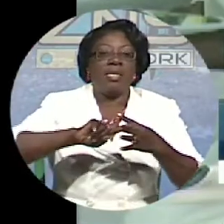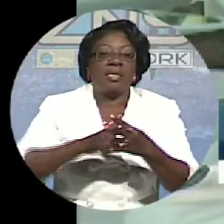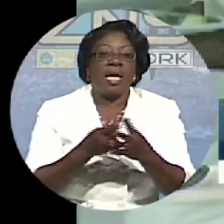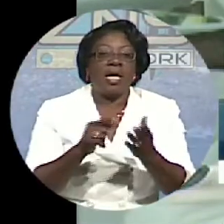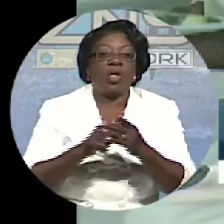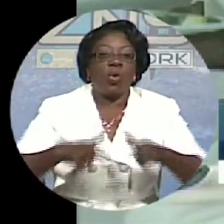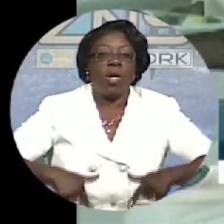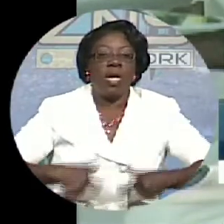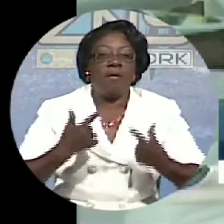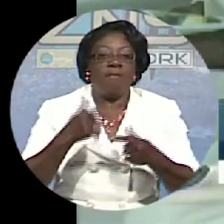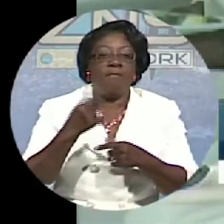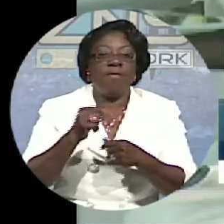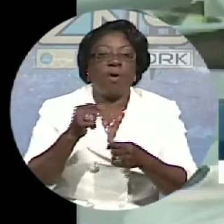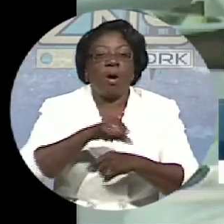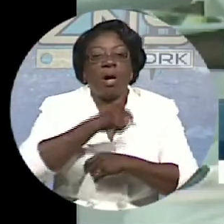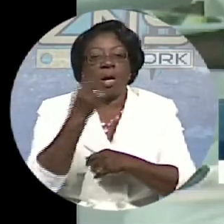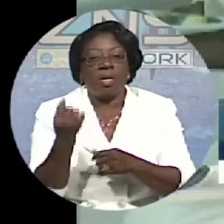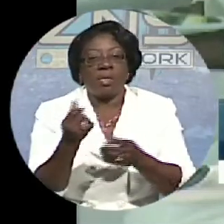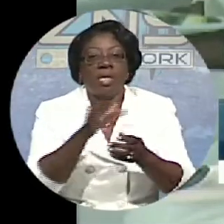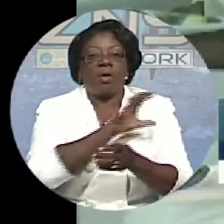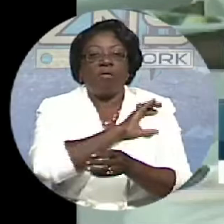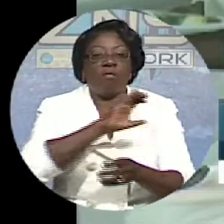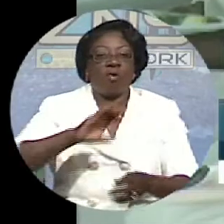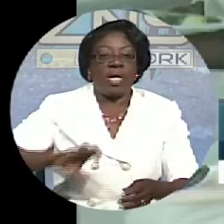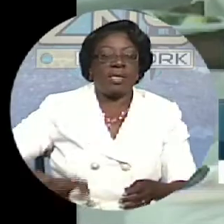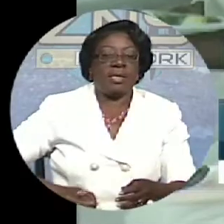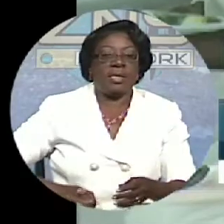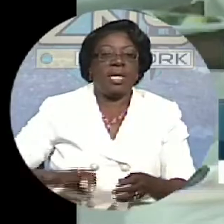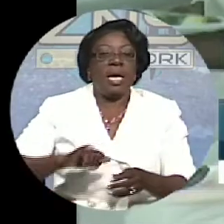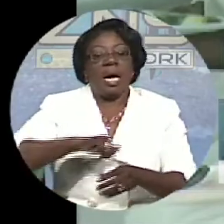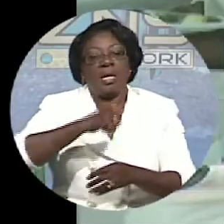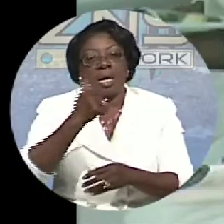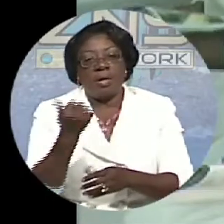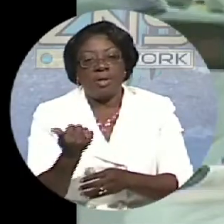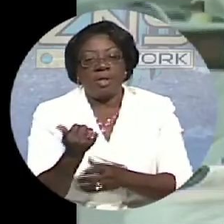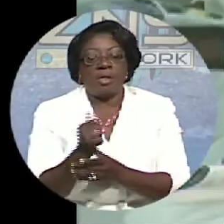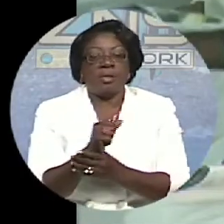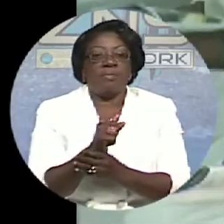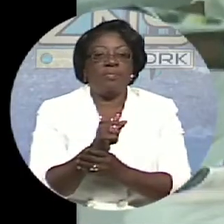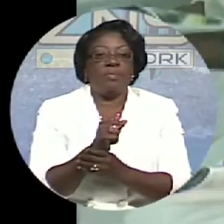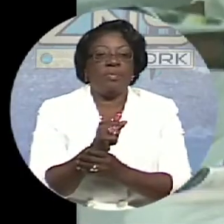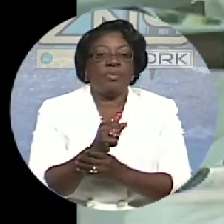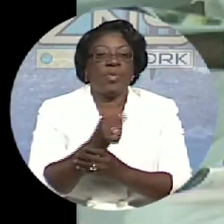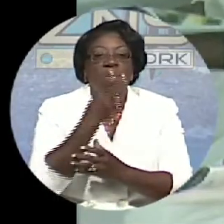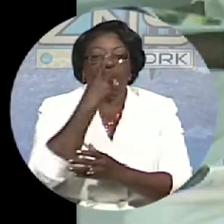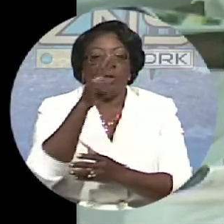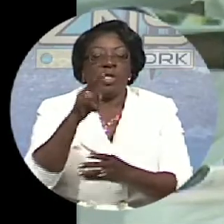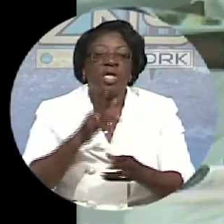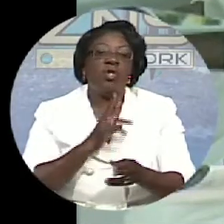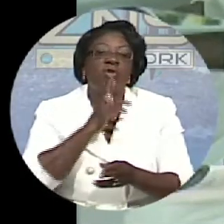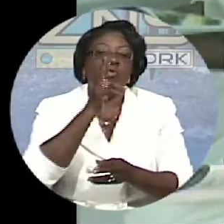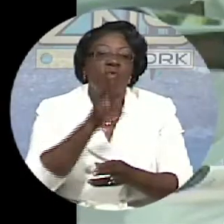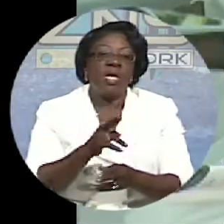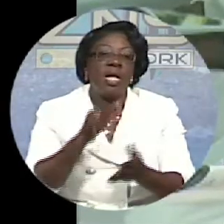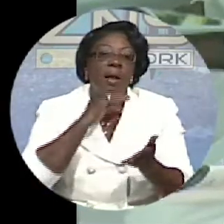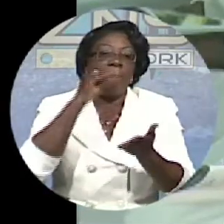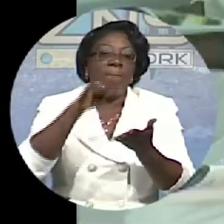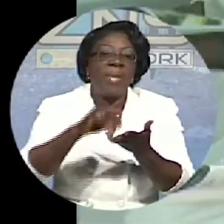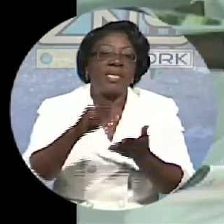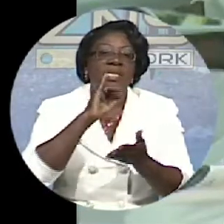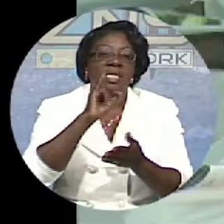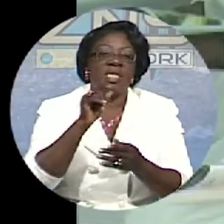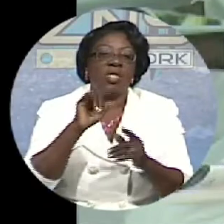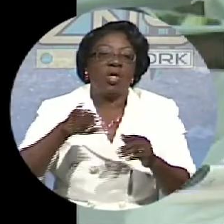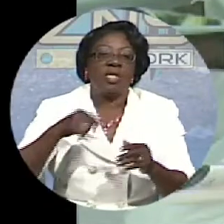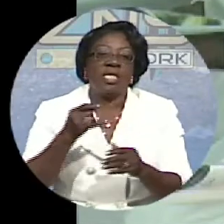live for the sake of Christ and the sake of others. You see, the real message is not